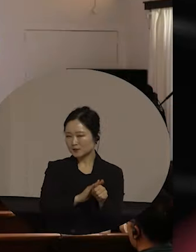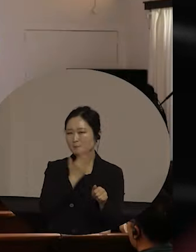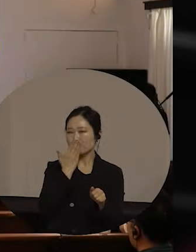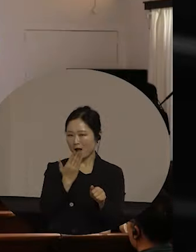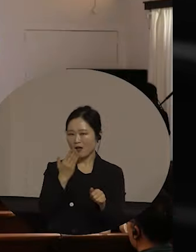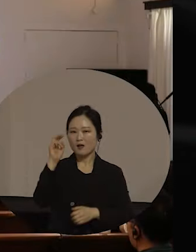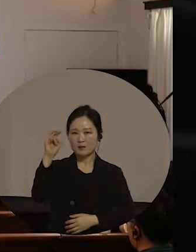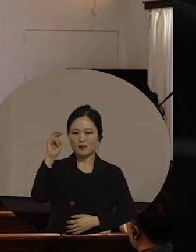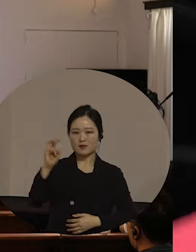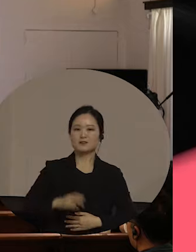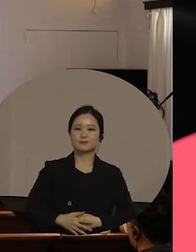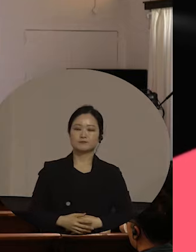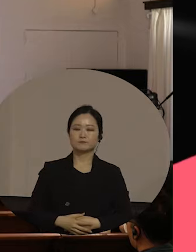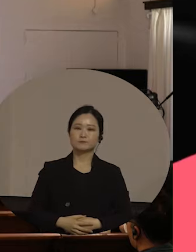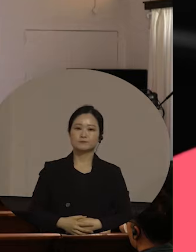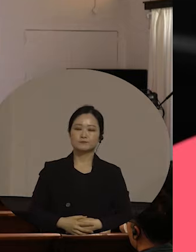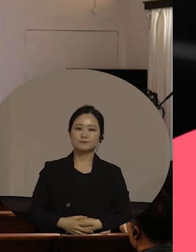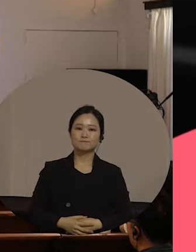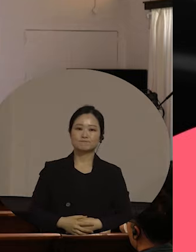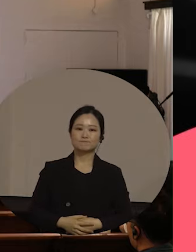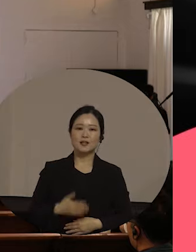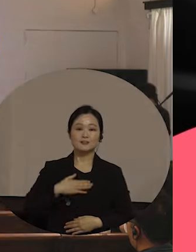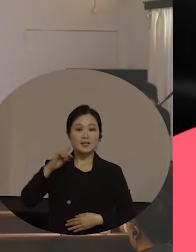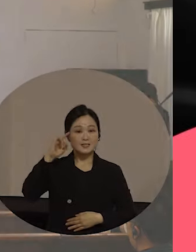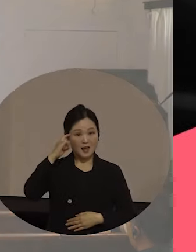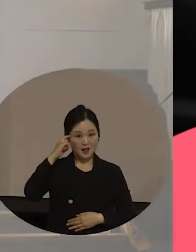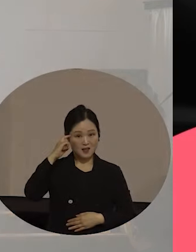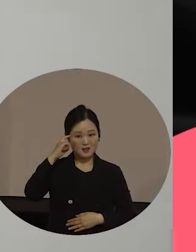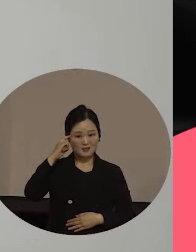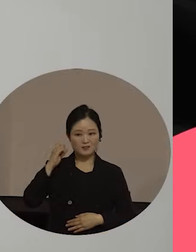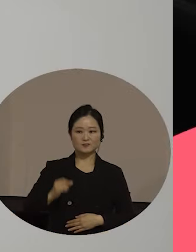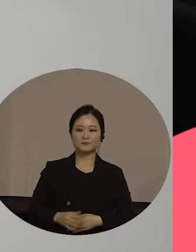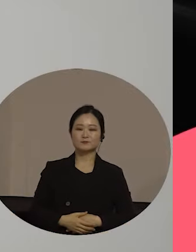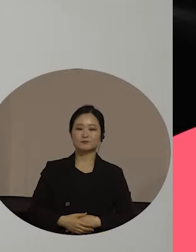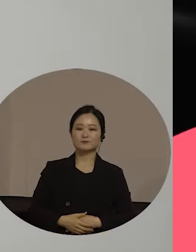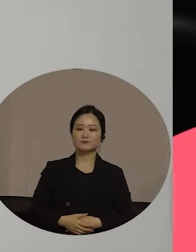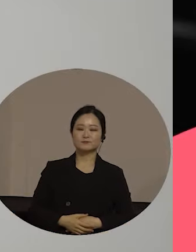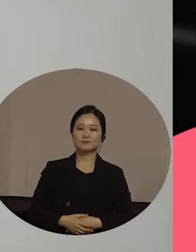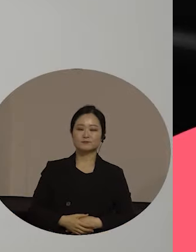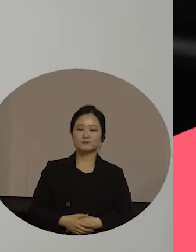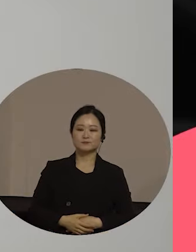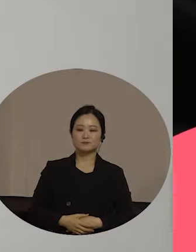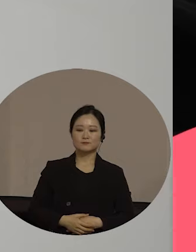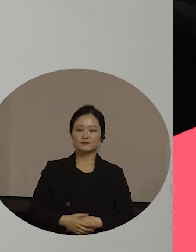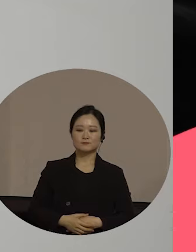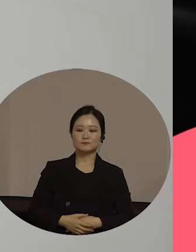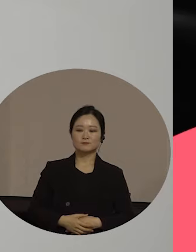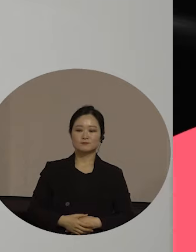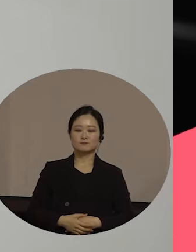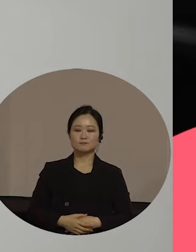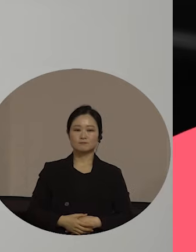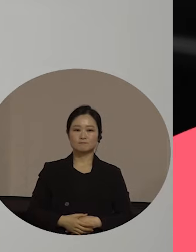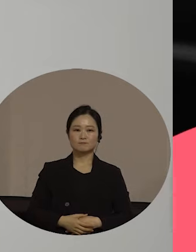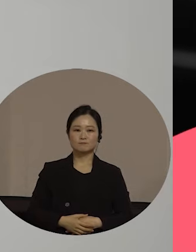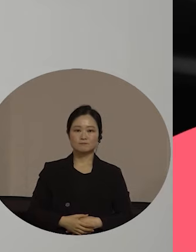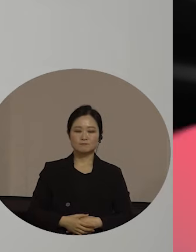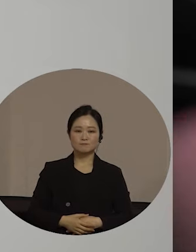Yes, thank you. I think that you can't really divide these two